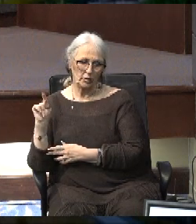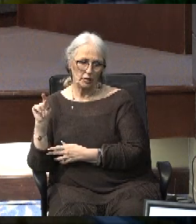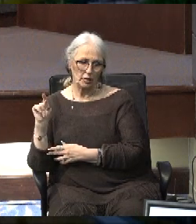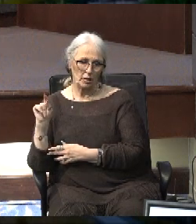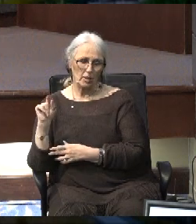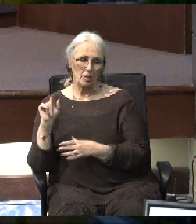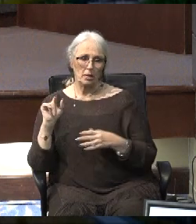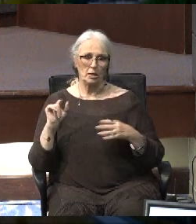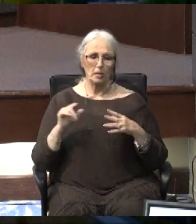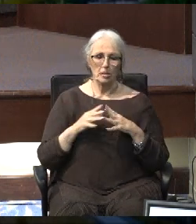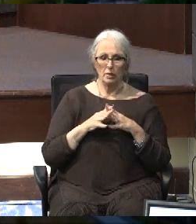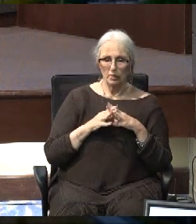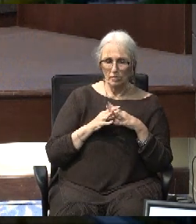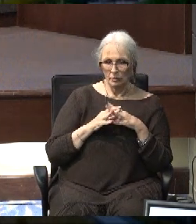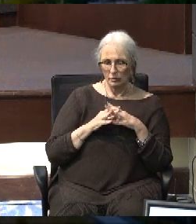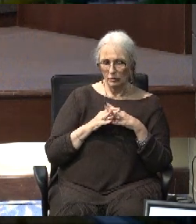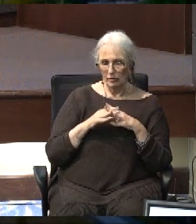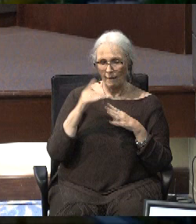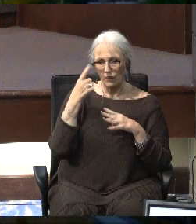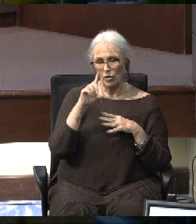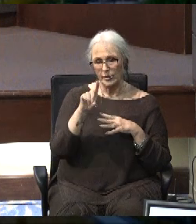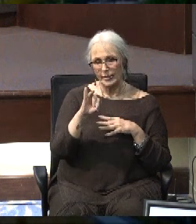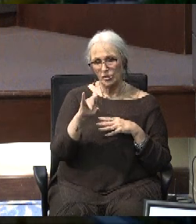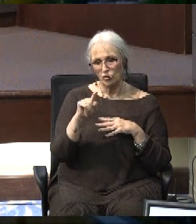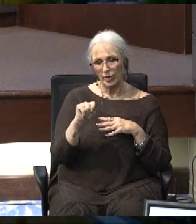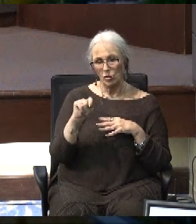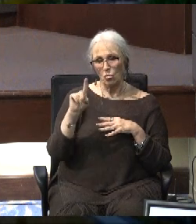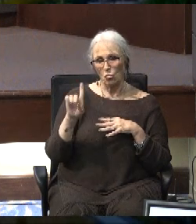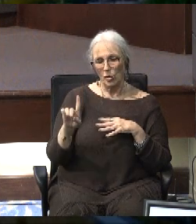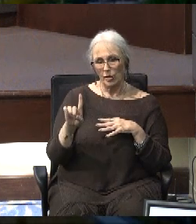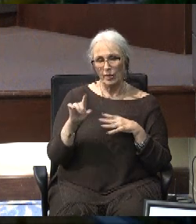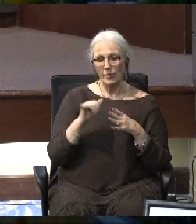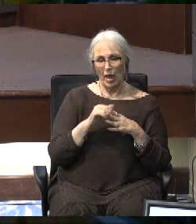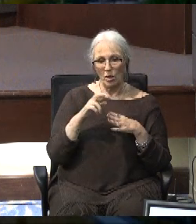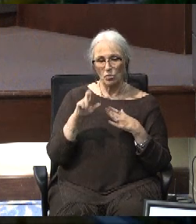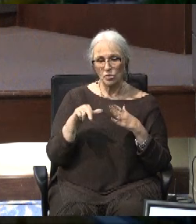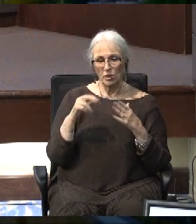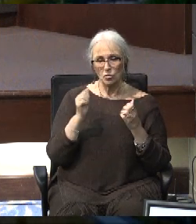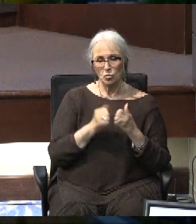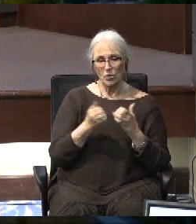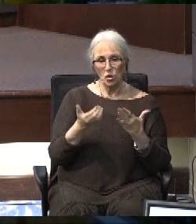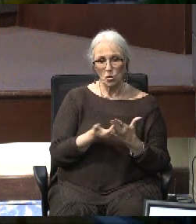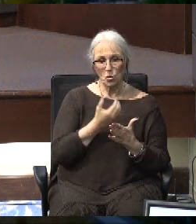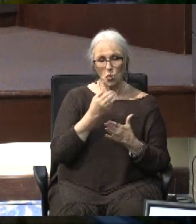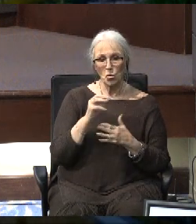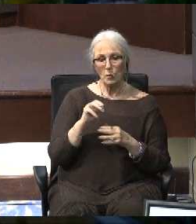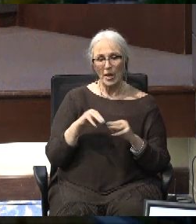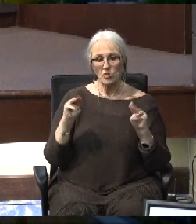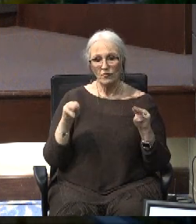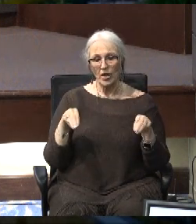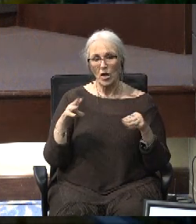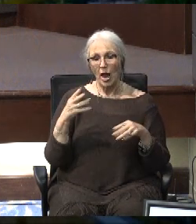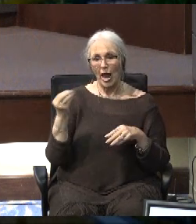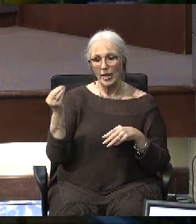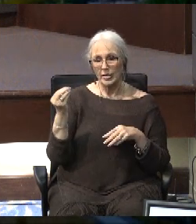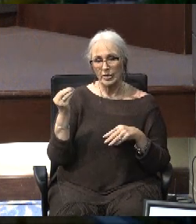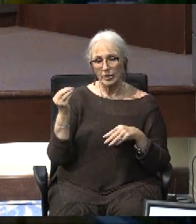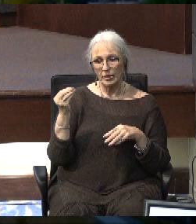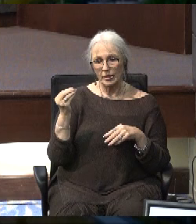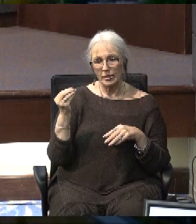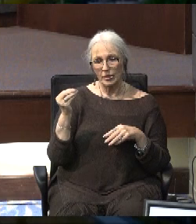one up in District 1, which would result in a new manufacturing and distribution facility